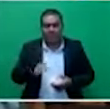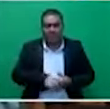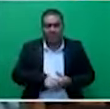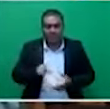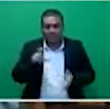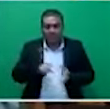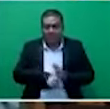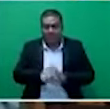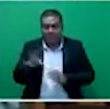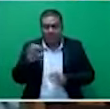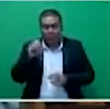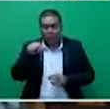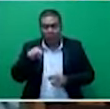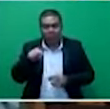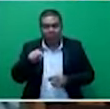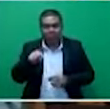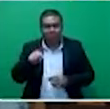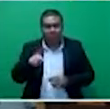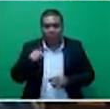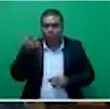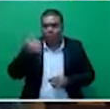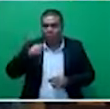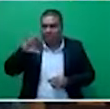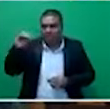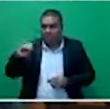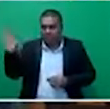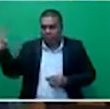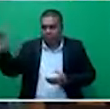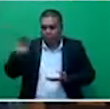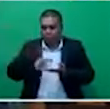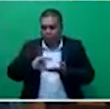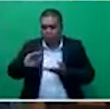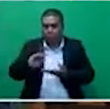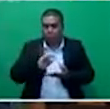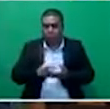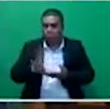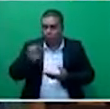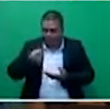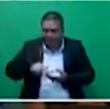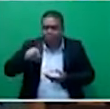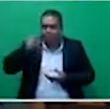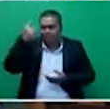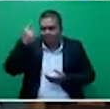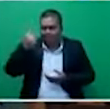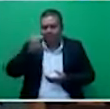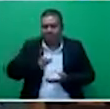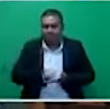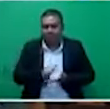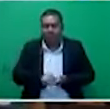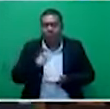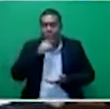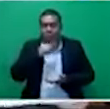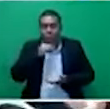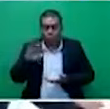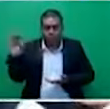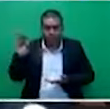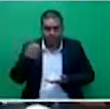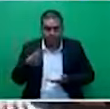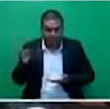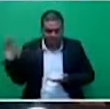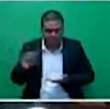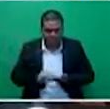is highly concessional terms, equating to over 60% grant element. They need to understand that. The amount of borrowed money that we borrowed,